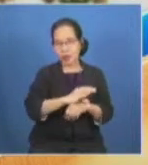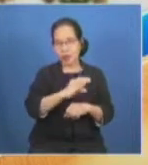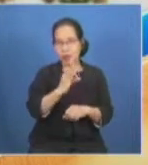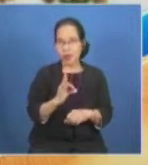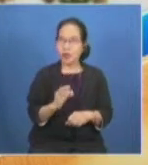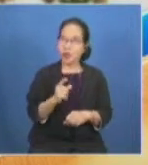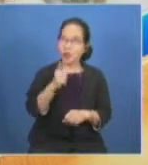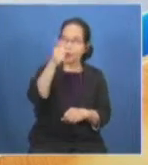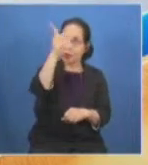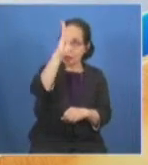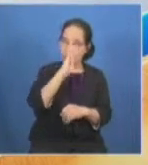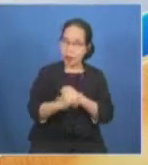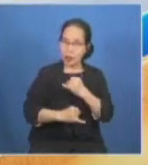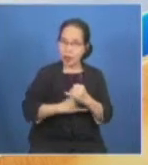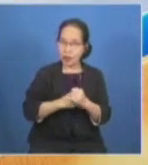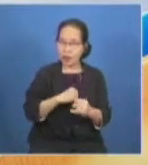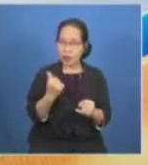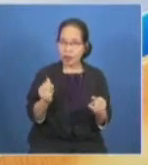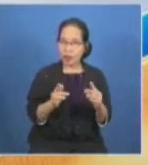God International,